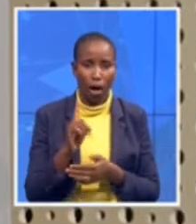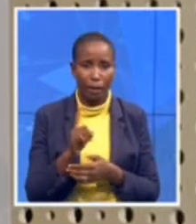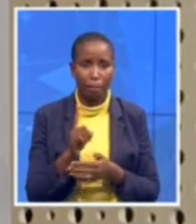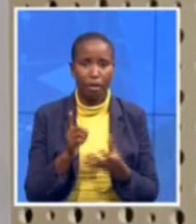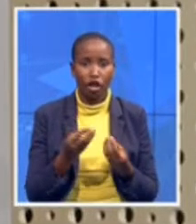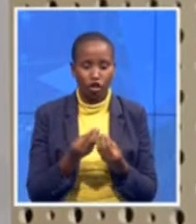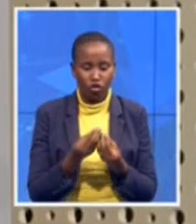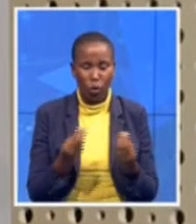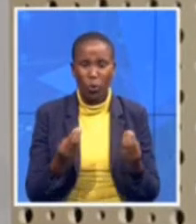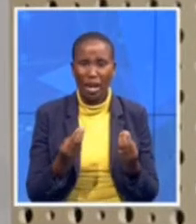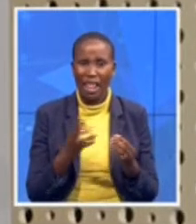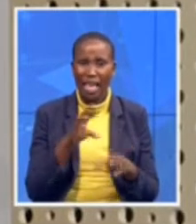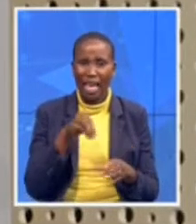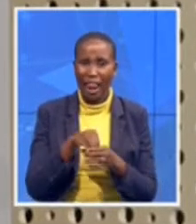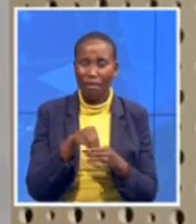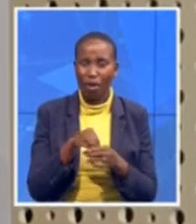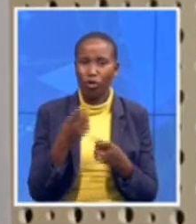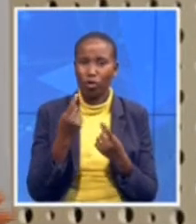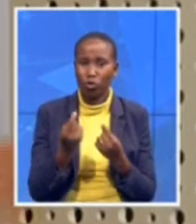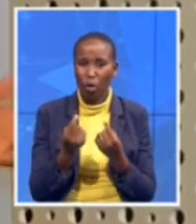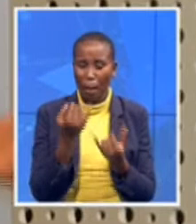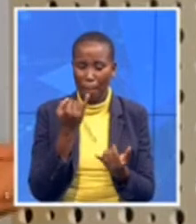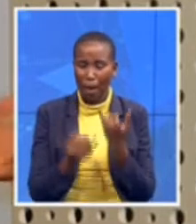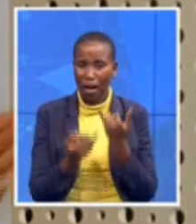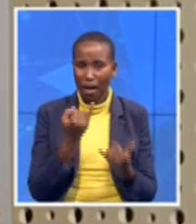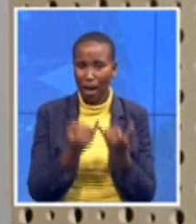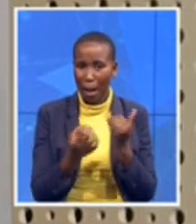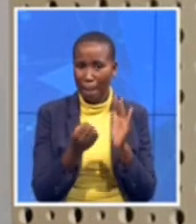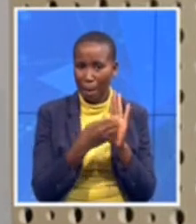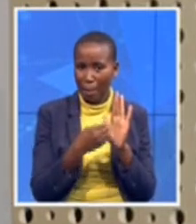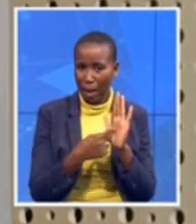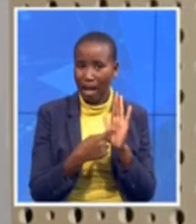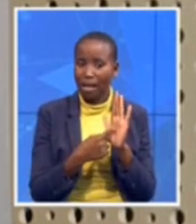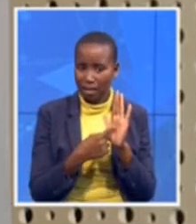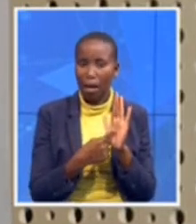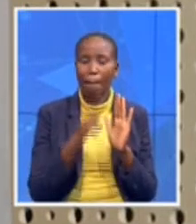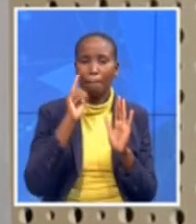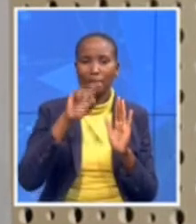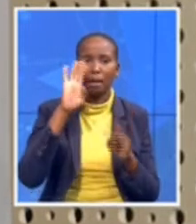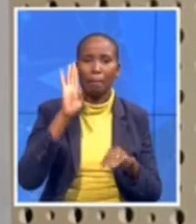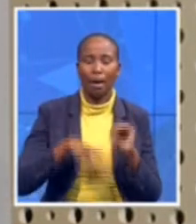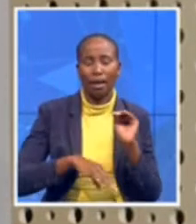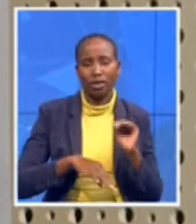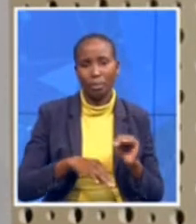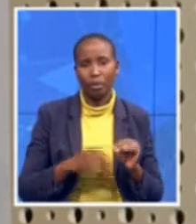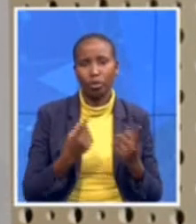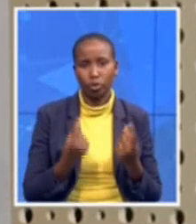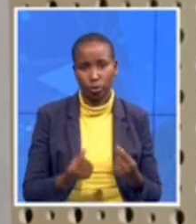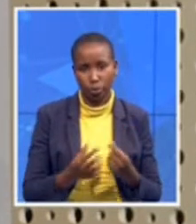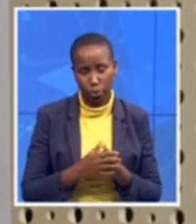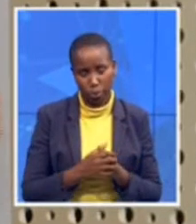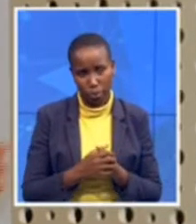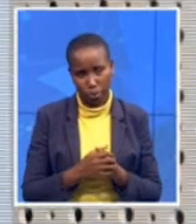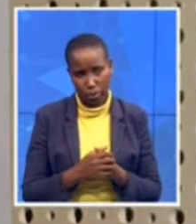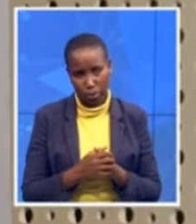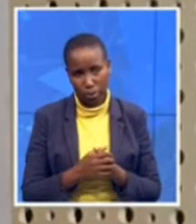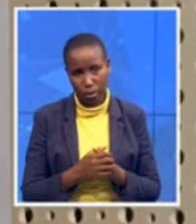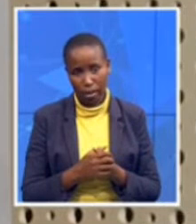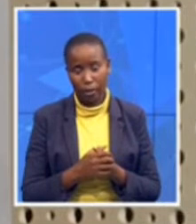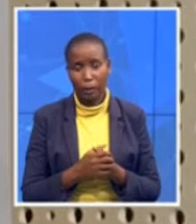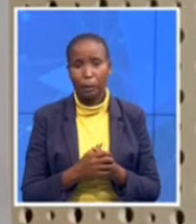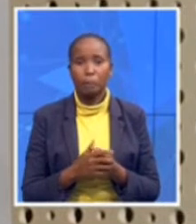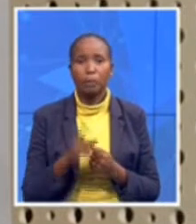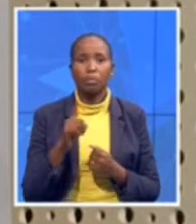pornography punishable. The FPB model, as it was indicated earlier by the acting CEO, is aligned